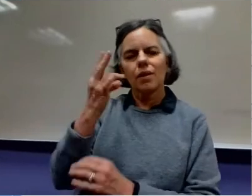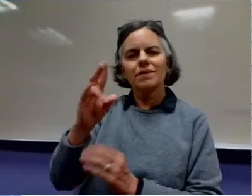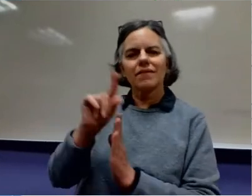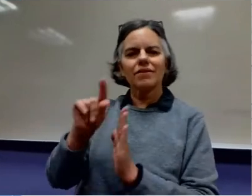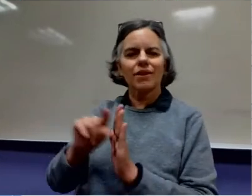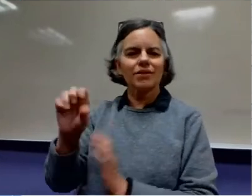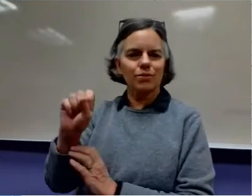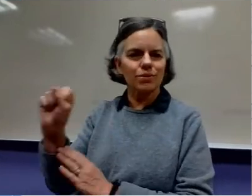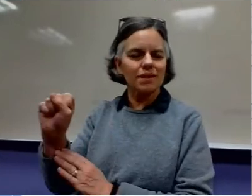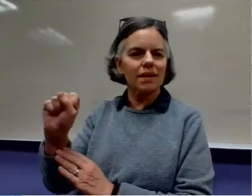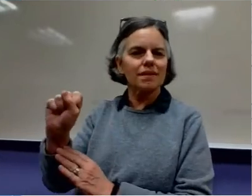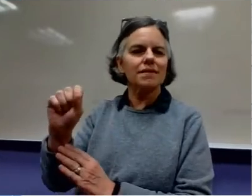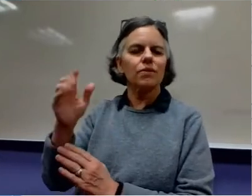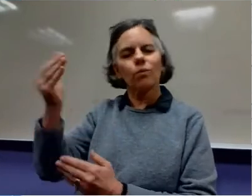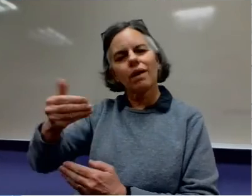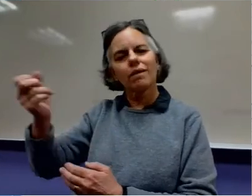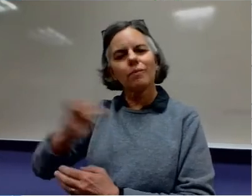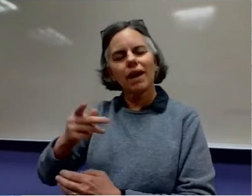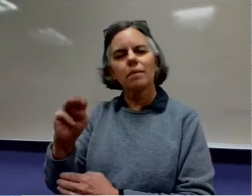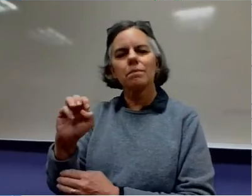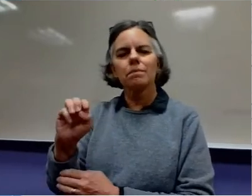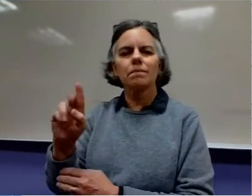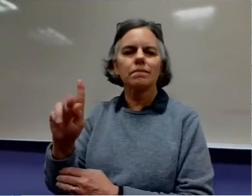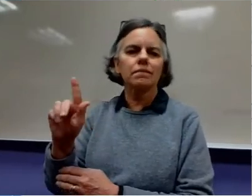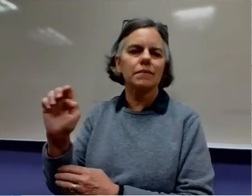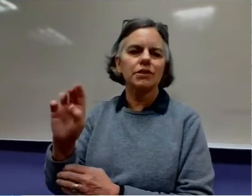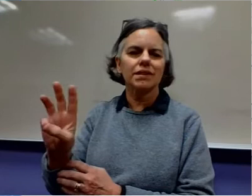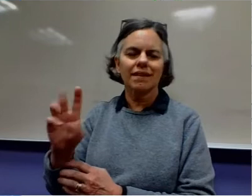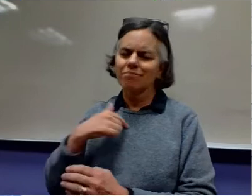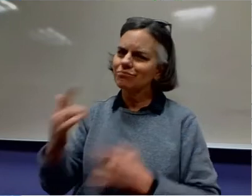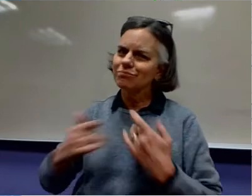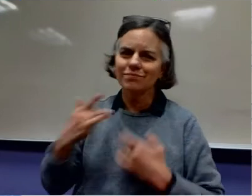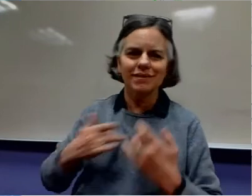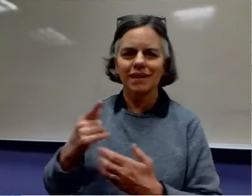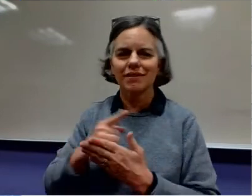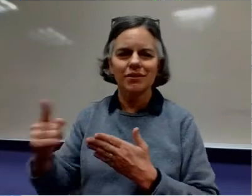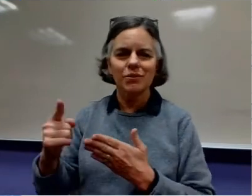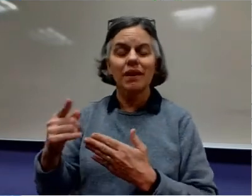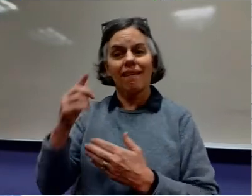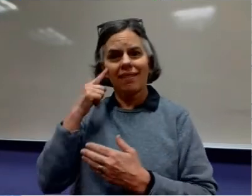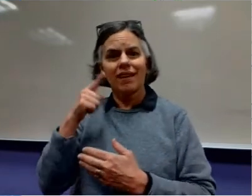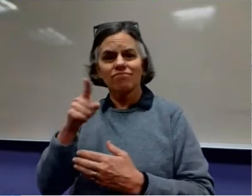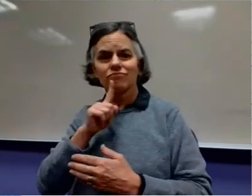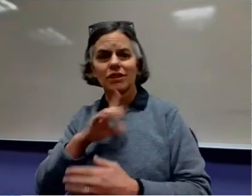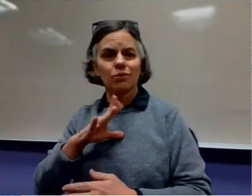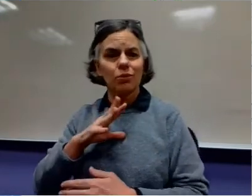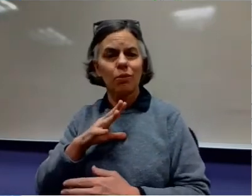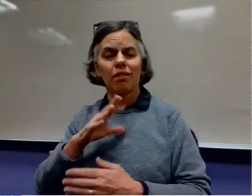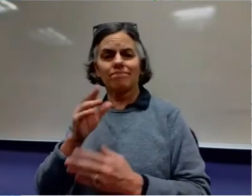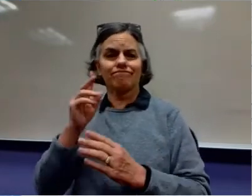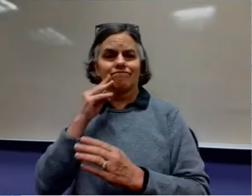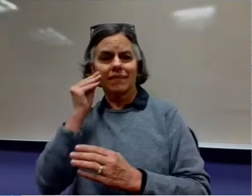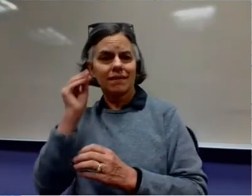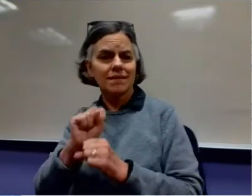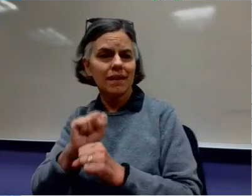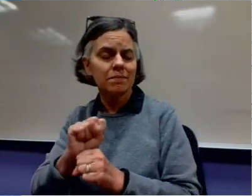7th grade social studies. Welcome back to Module 6. And guys, I'm so excited this week because I think you have some really cool assignments that I think